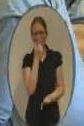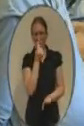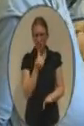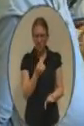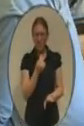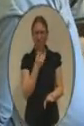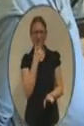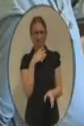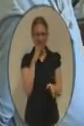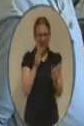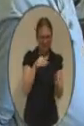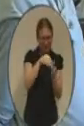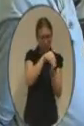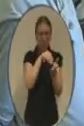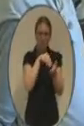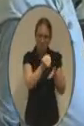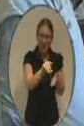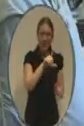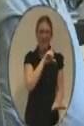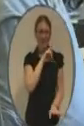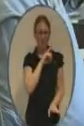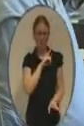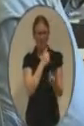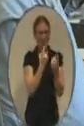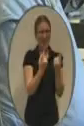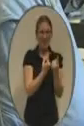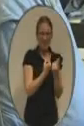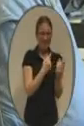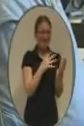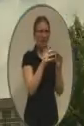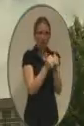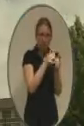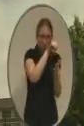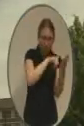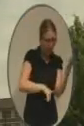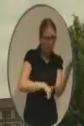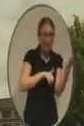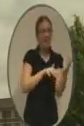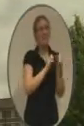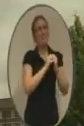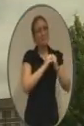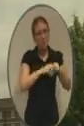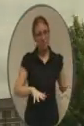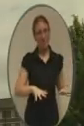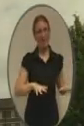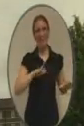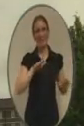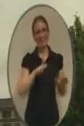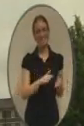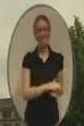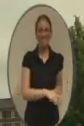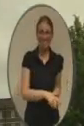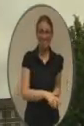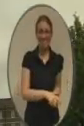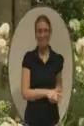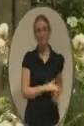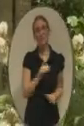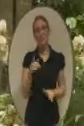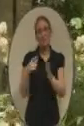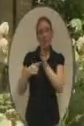for the keys. We may charge you all reasonable costs we have to pay as a result of you not keeping to this part of the agreement.